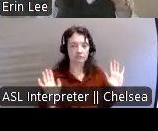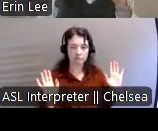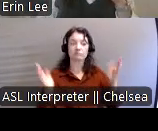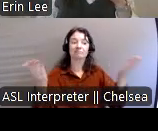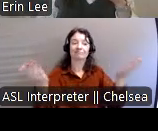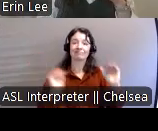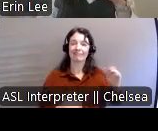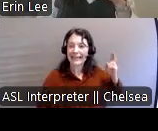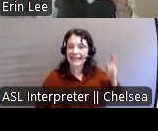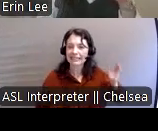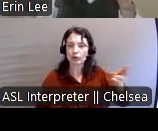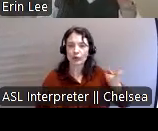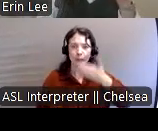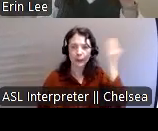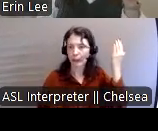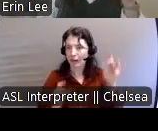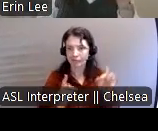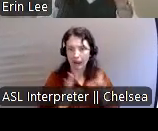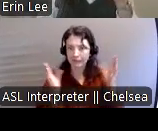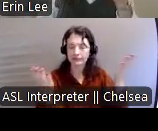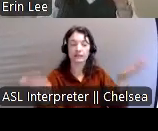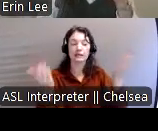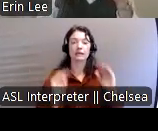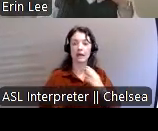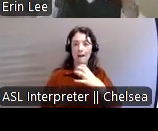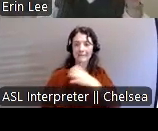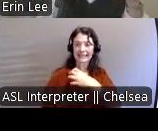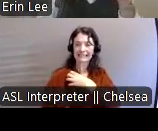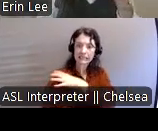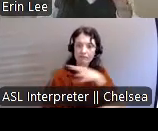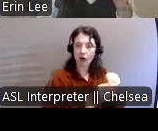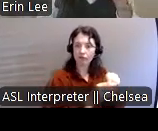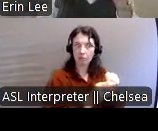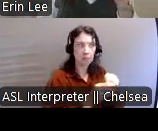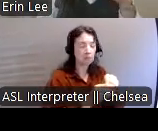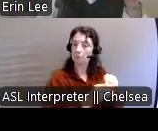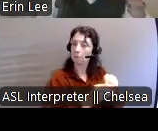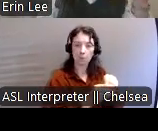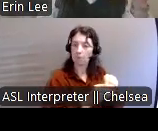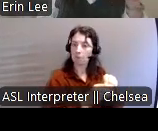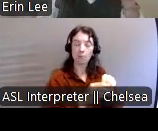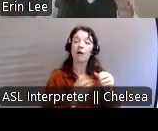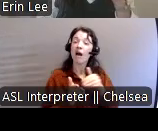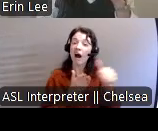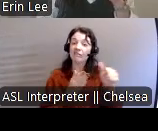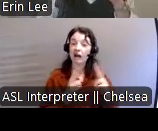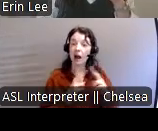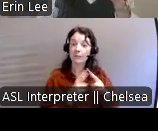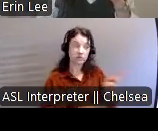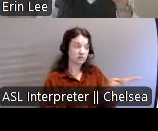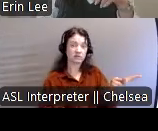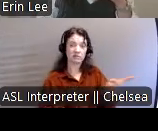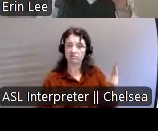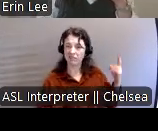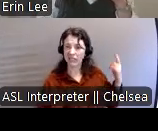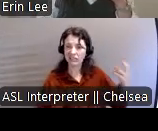history of violence. No police or law engagement. So often these couples have no history of violence. There's